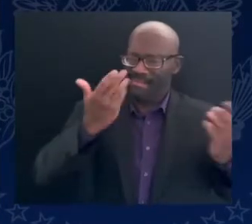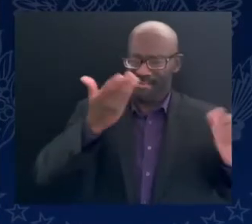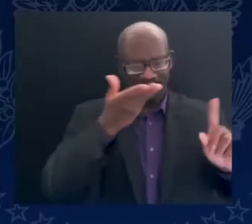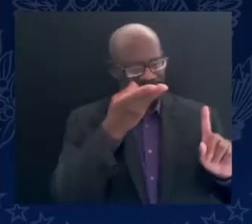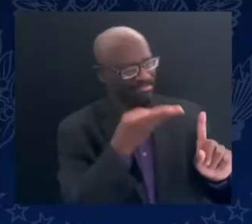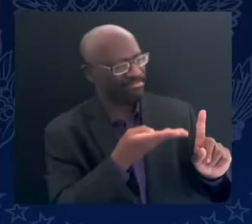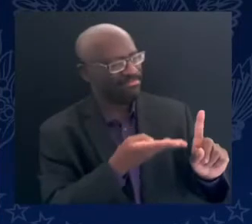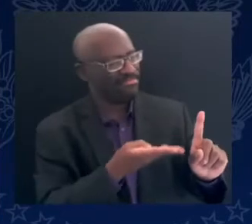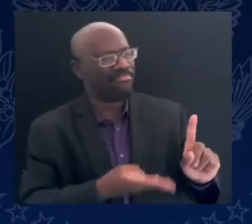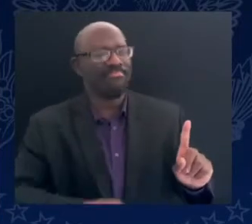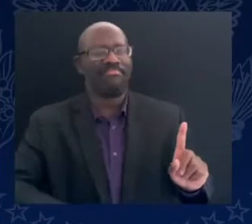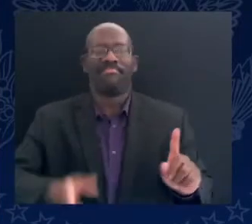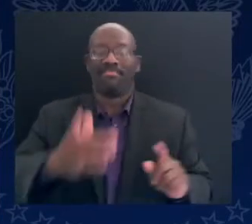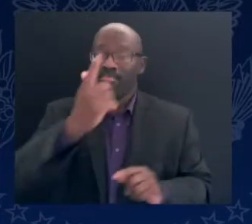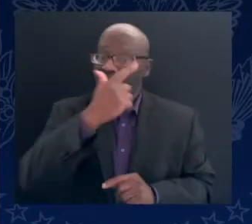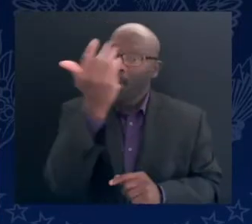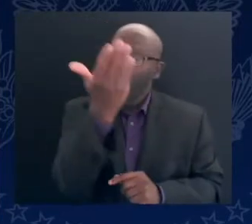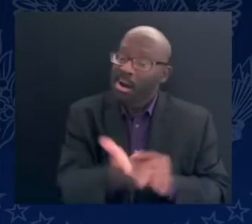world.